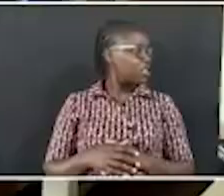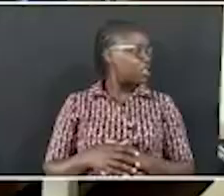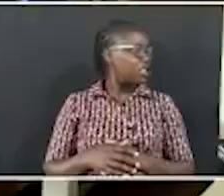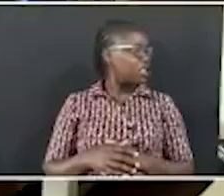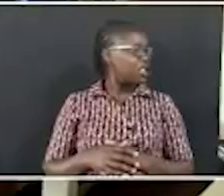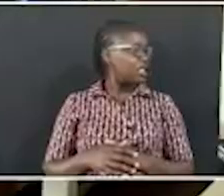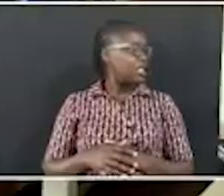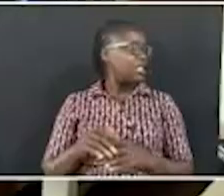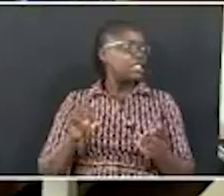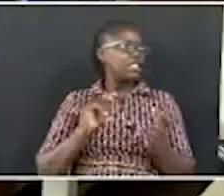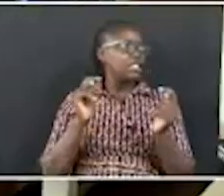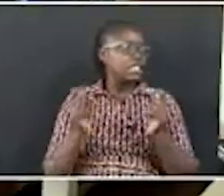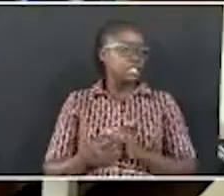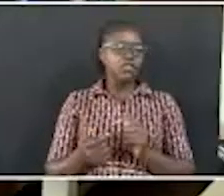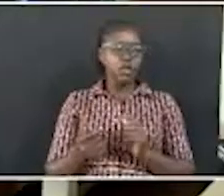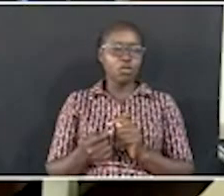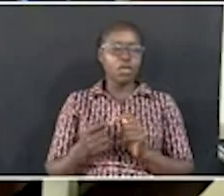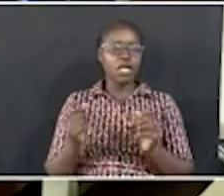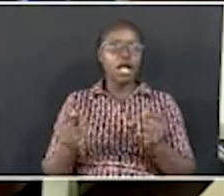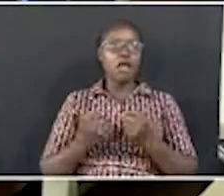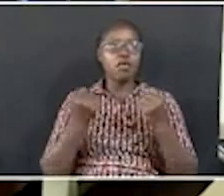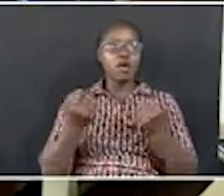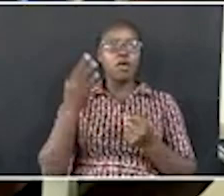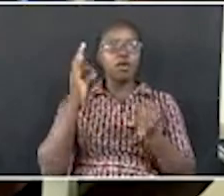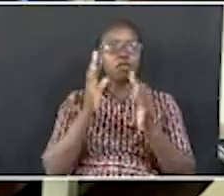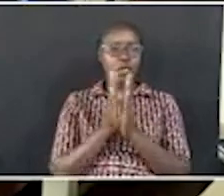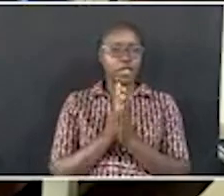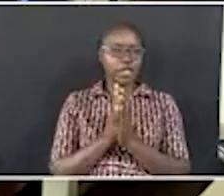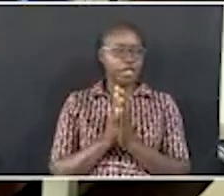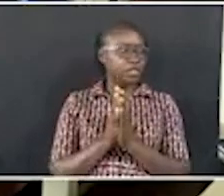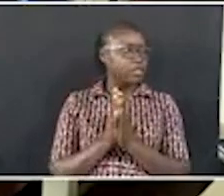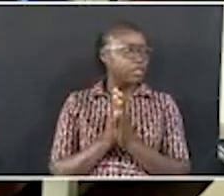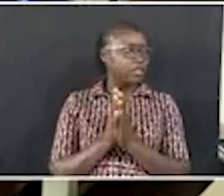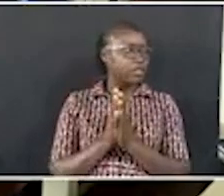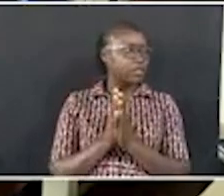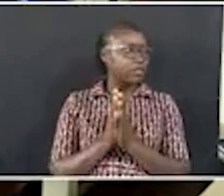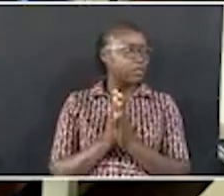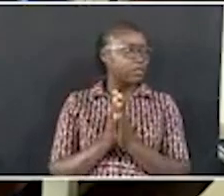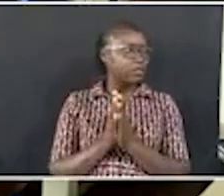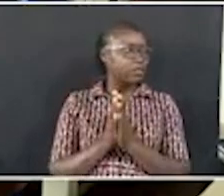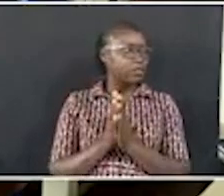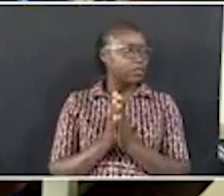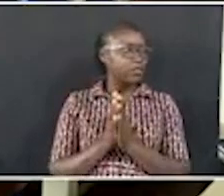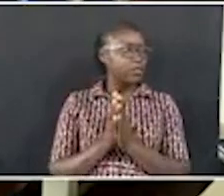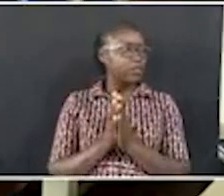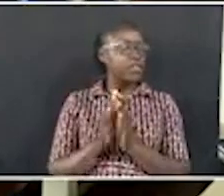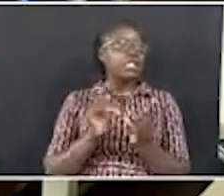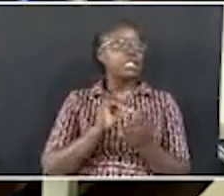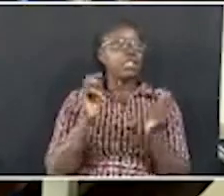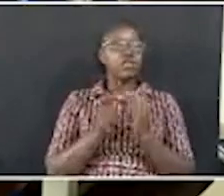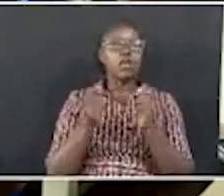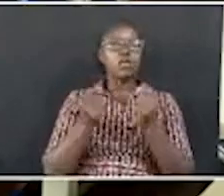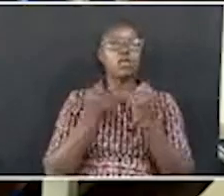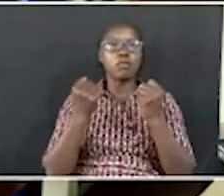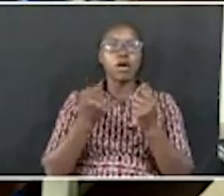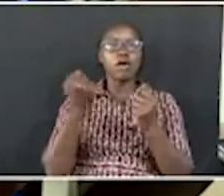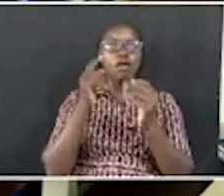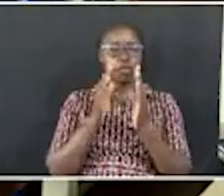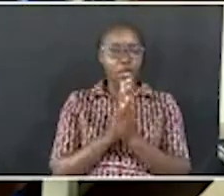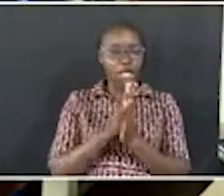The transforming power of prayer. The transforming power of